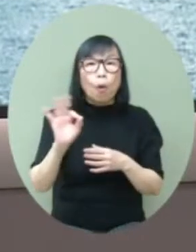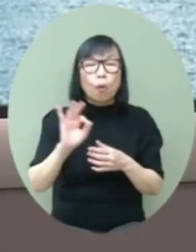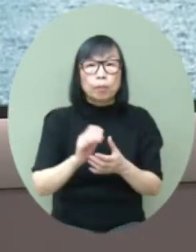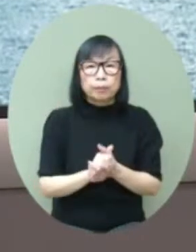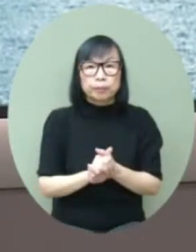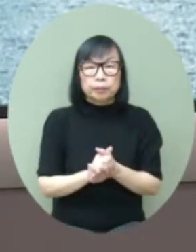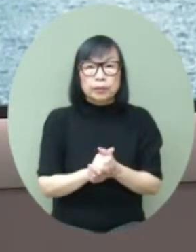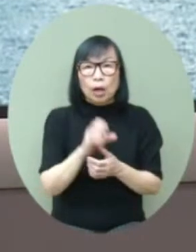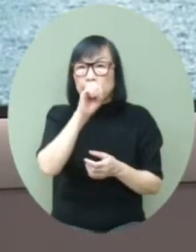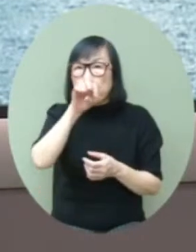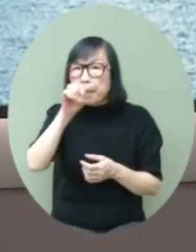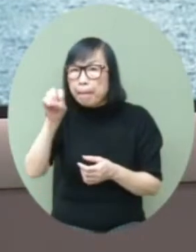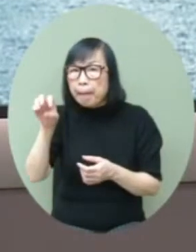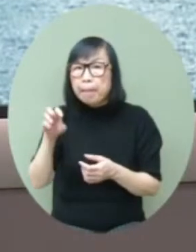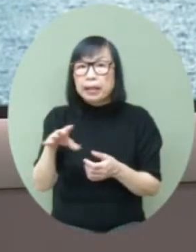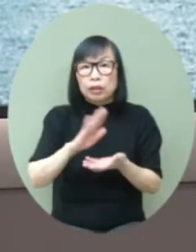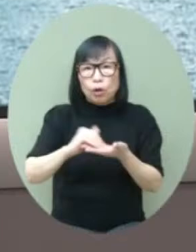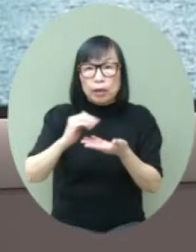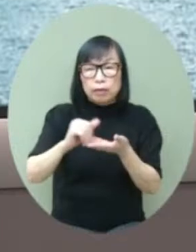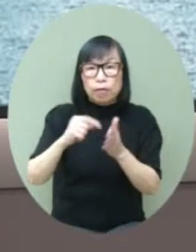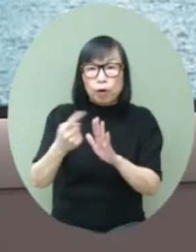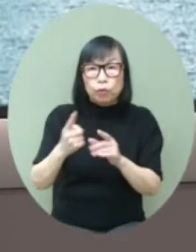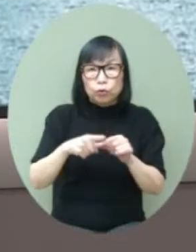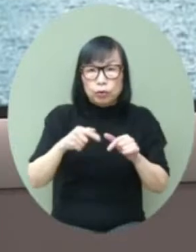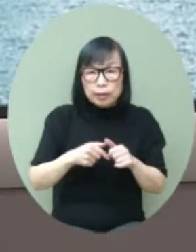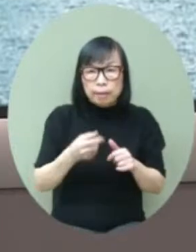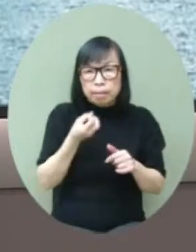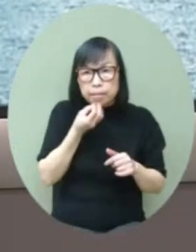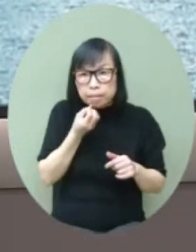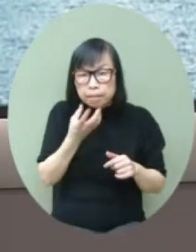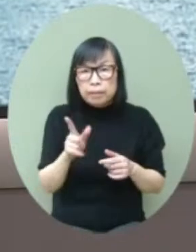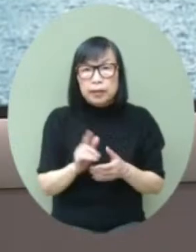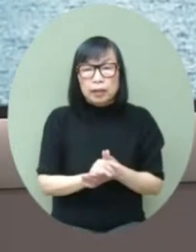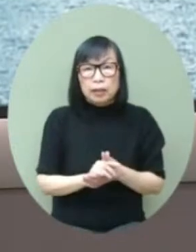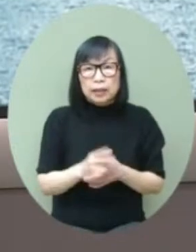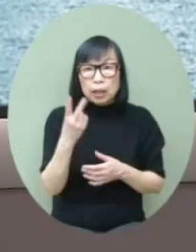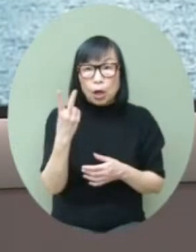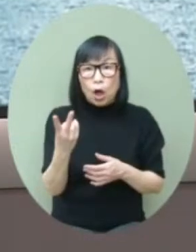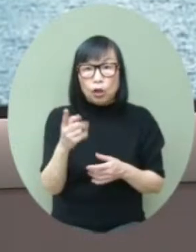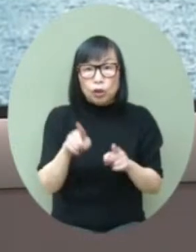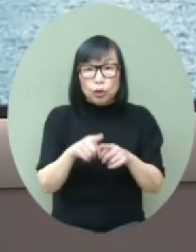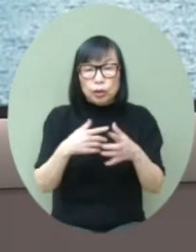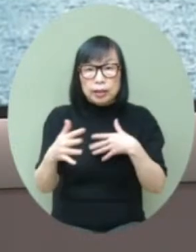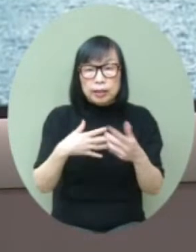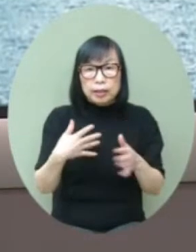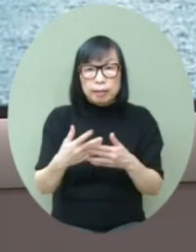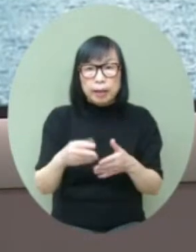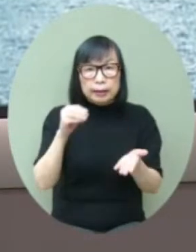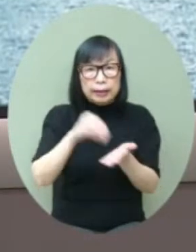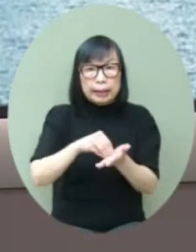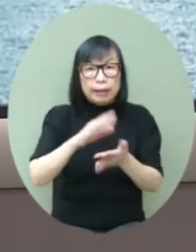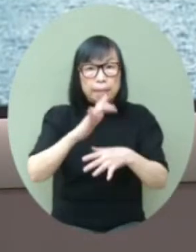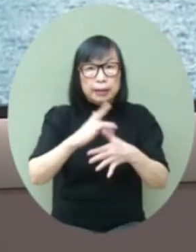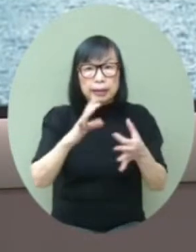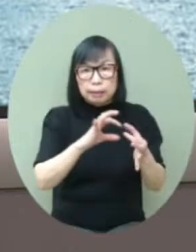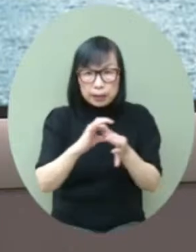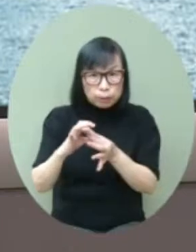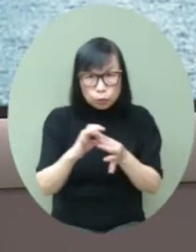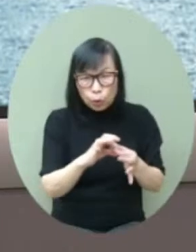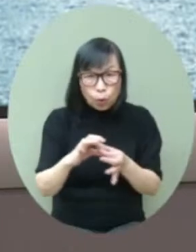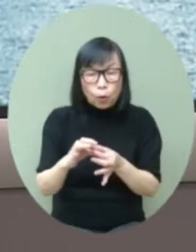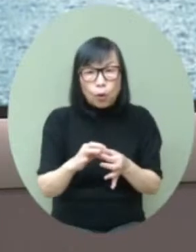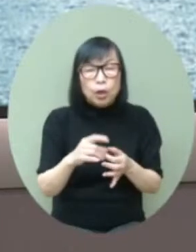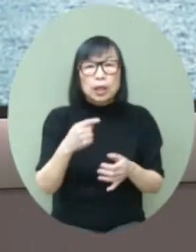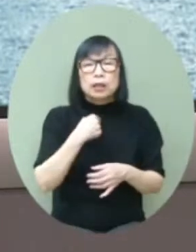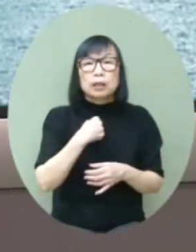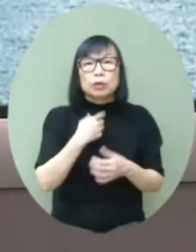have the face shield. We consulted the CHP, and these two colleagues